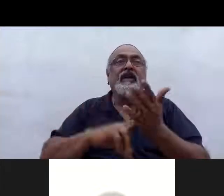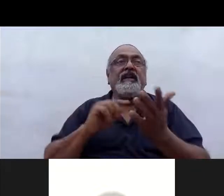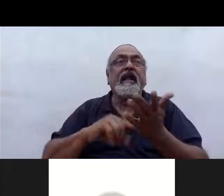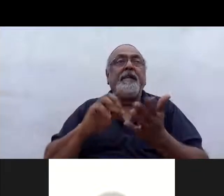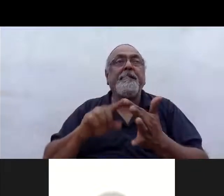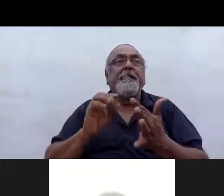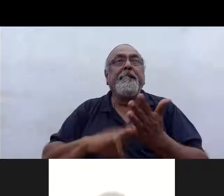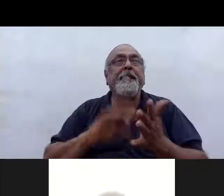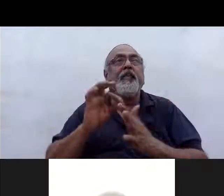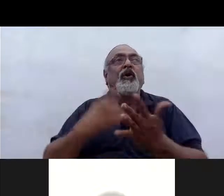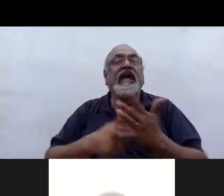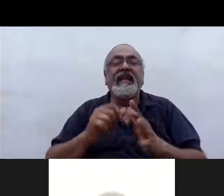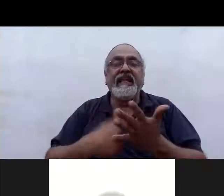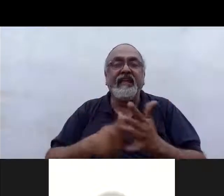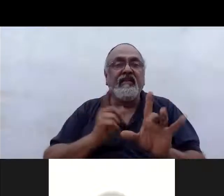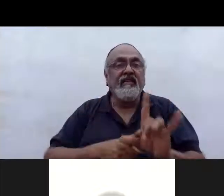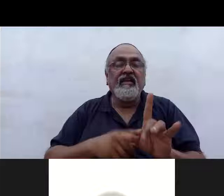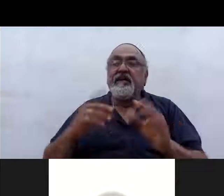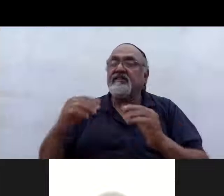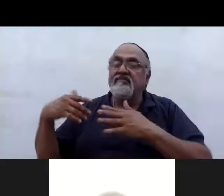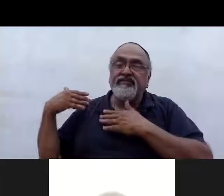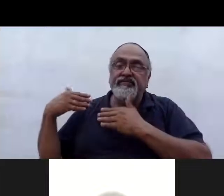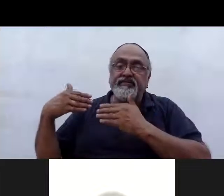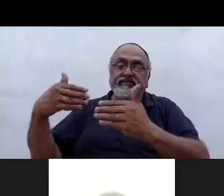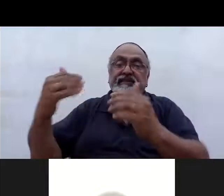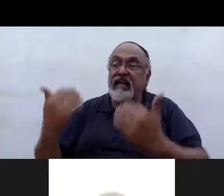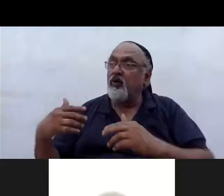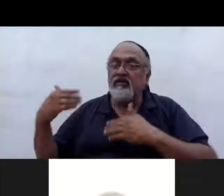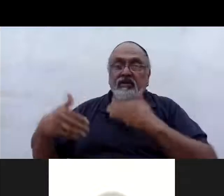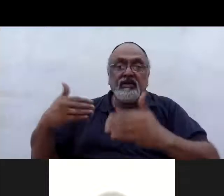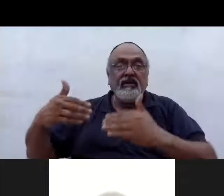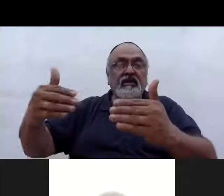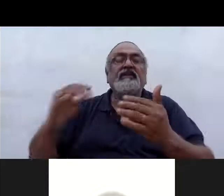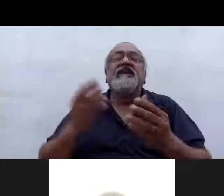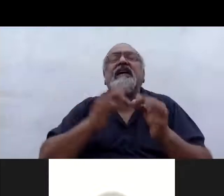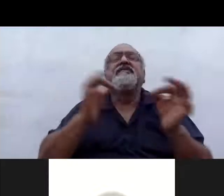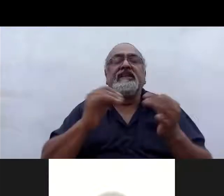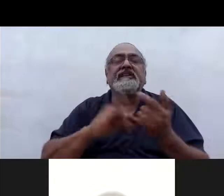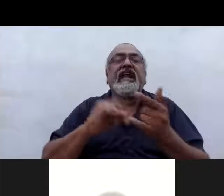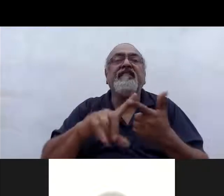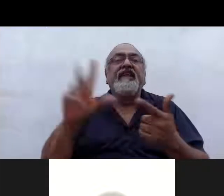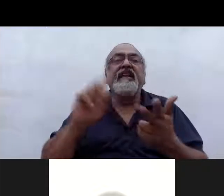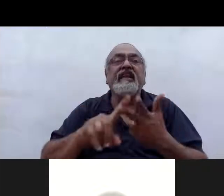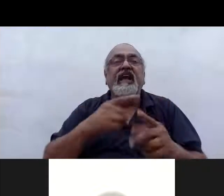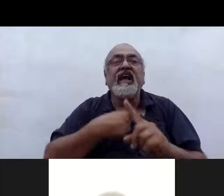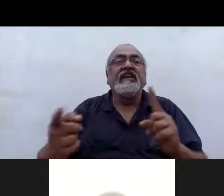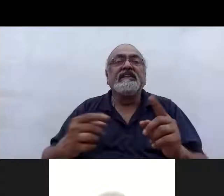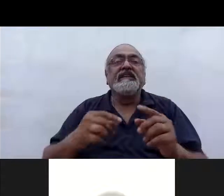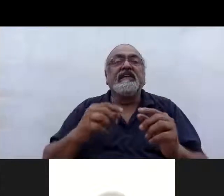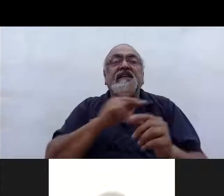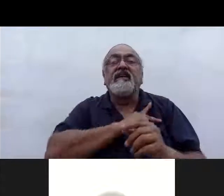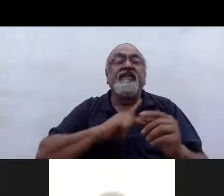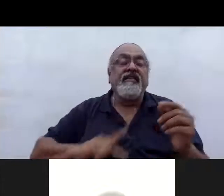you can publish it. Let's say, for instance, Selvi versus State of Karnataka. This case is an age-old